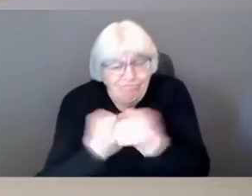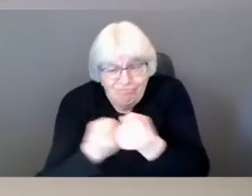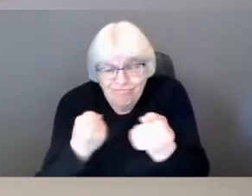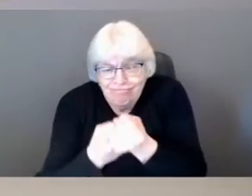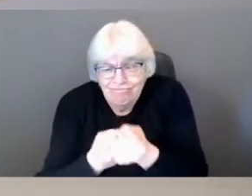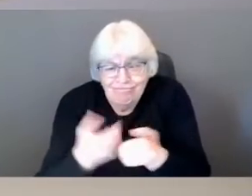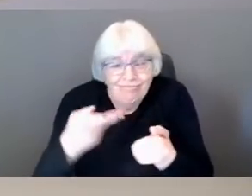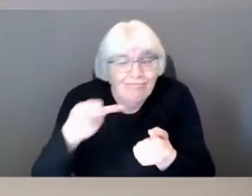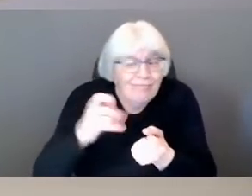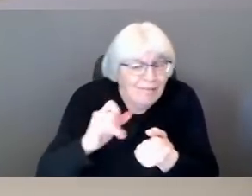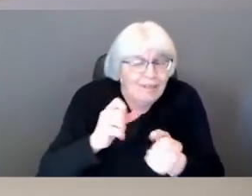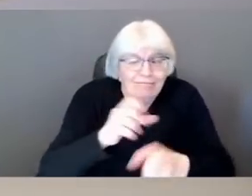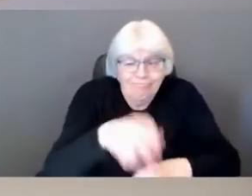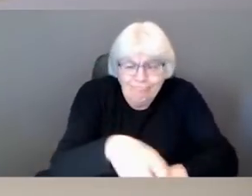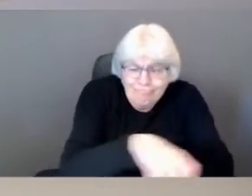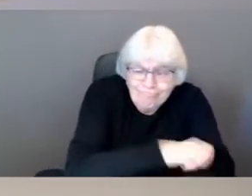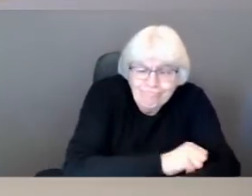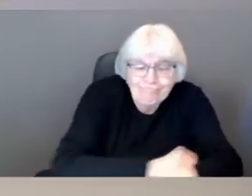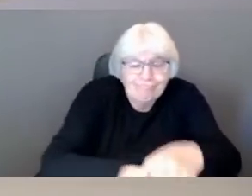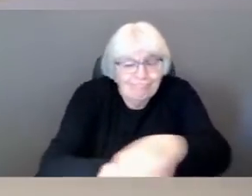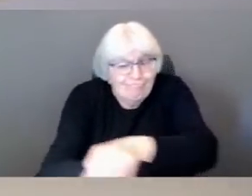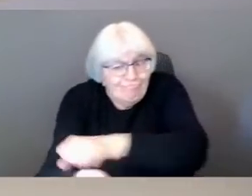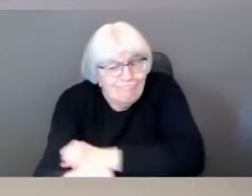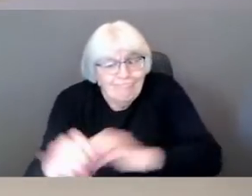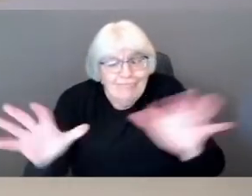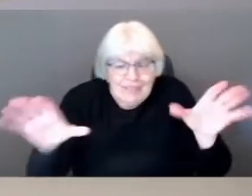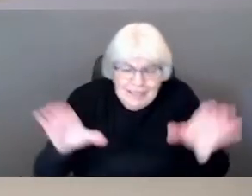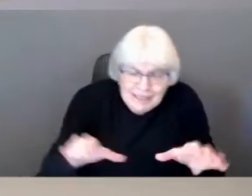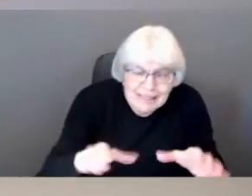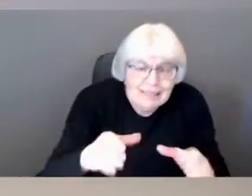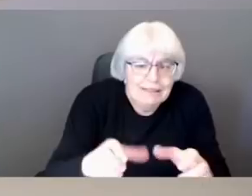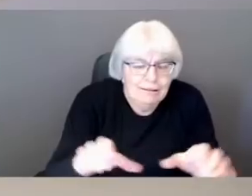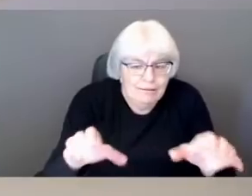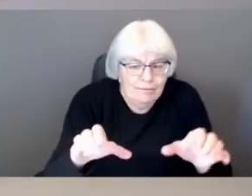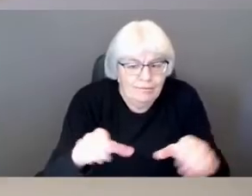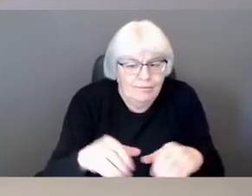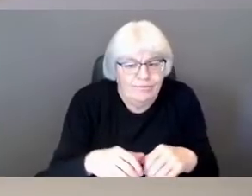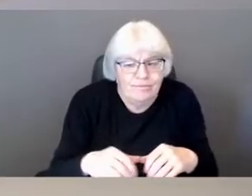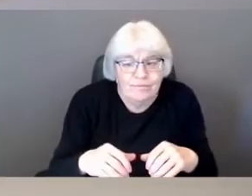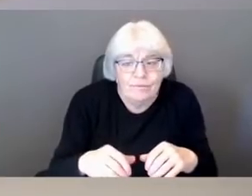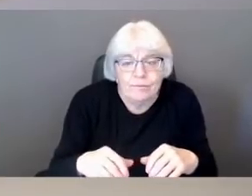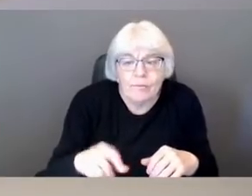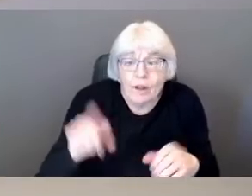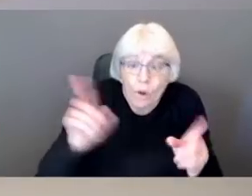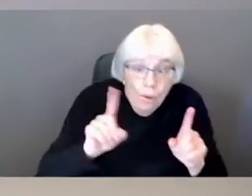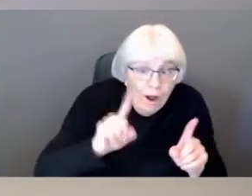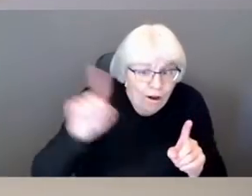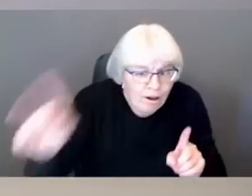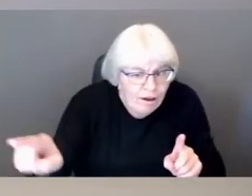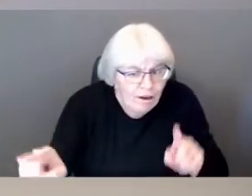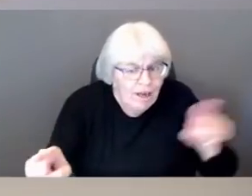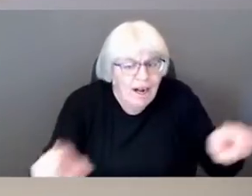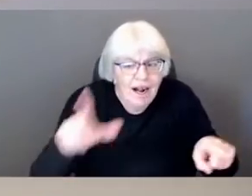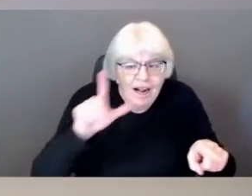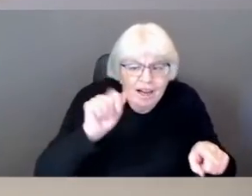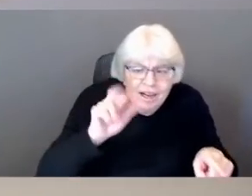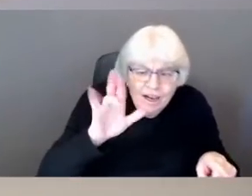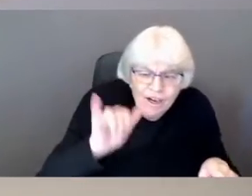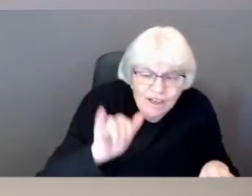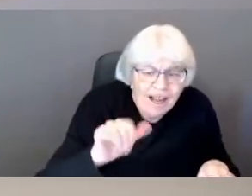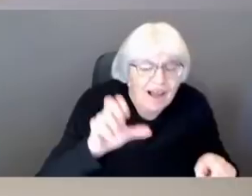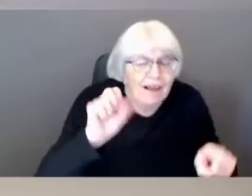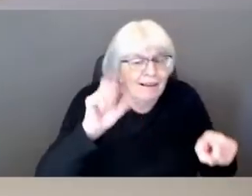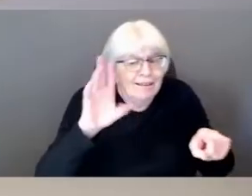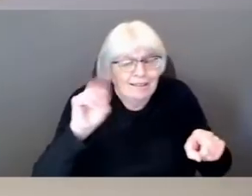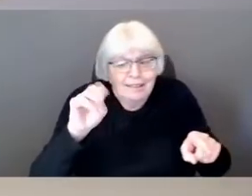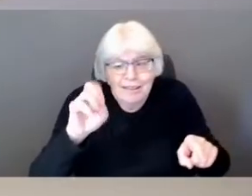the need, wherever that is, whether it's in O'Leary, whether it's in Summerside, whether it's here in Charlottetown. So they've had to respond